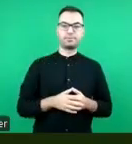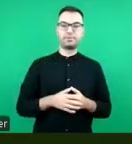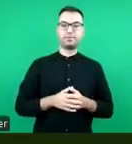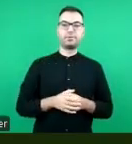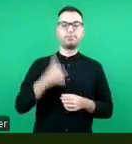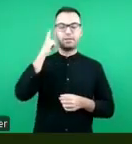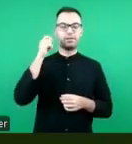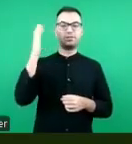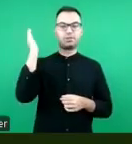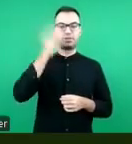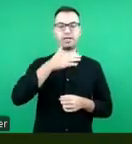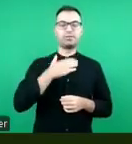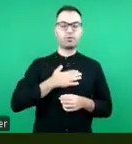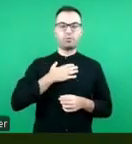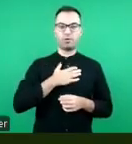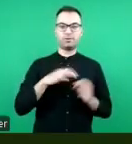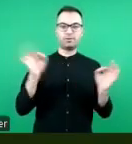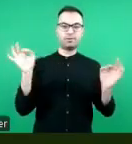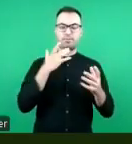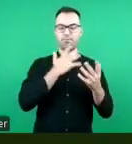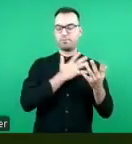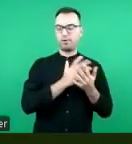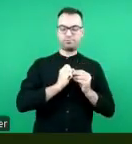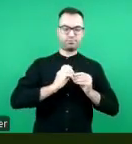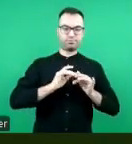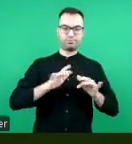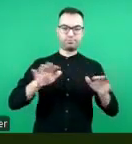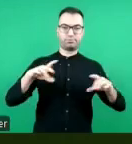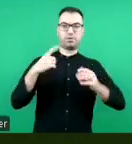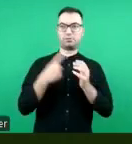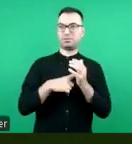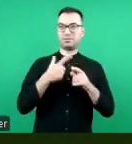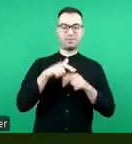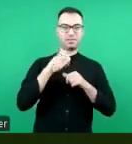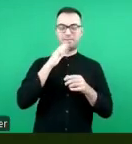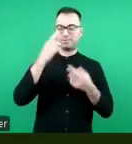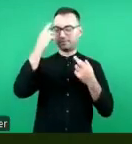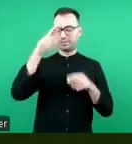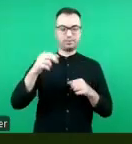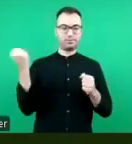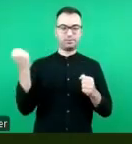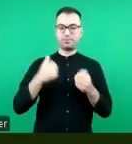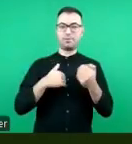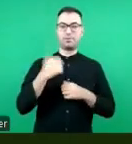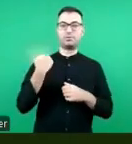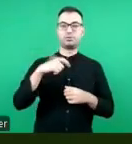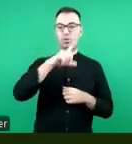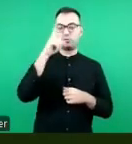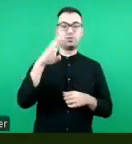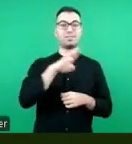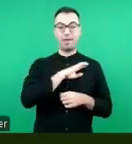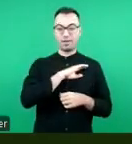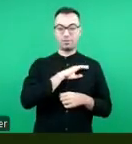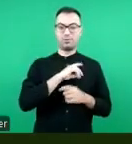the most intense and widespread fires in the last 20 years, with over 100 people dying in